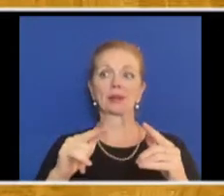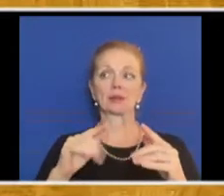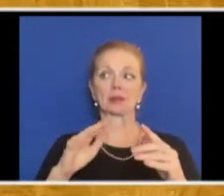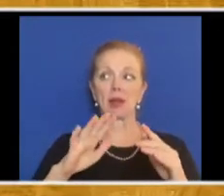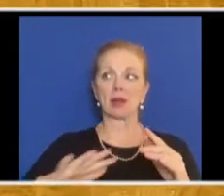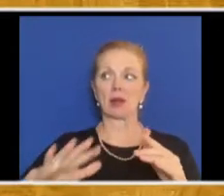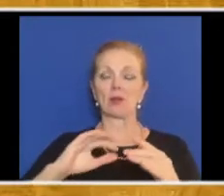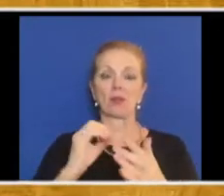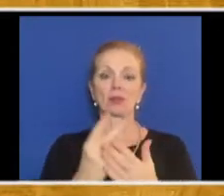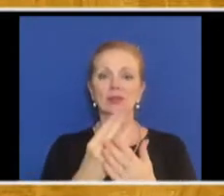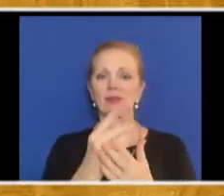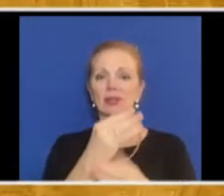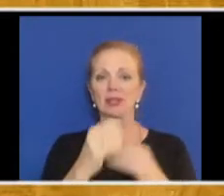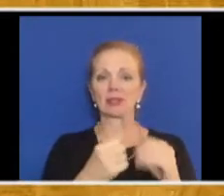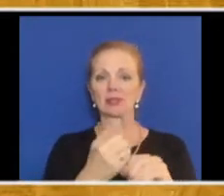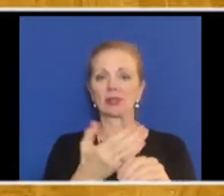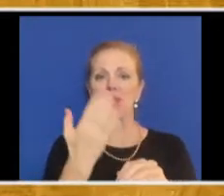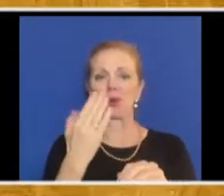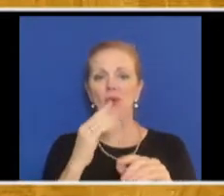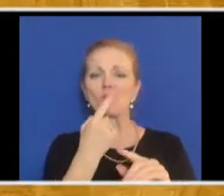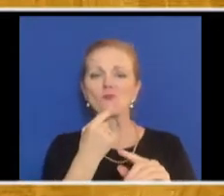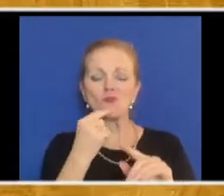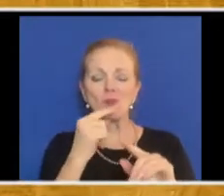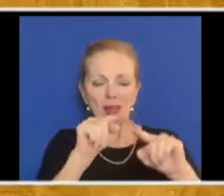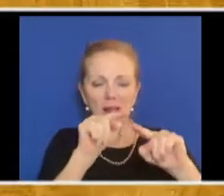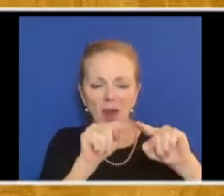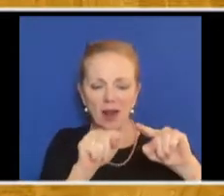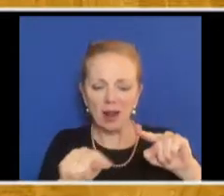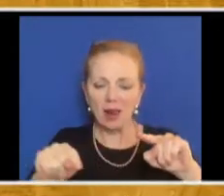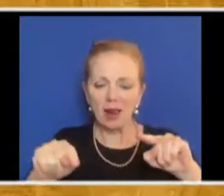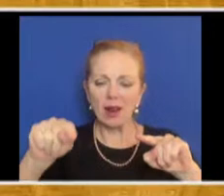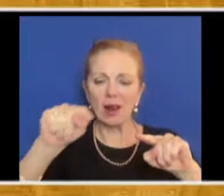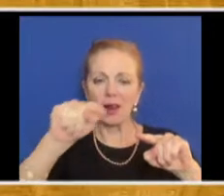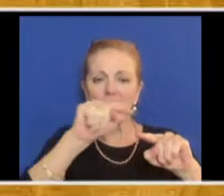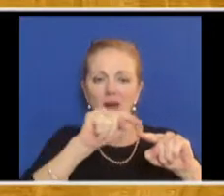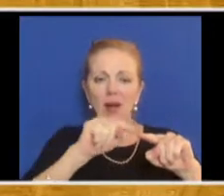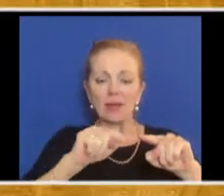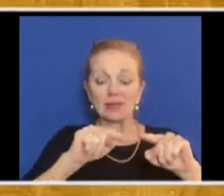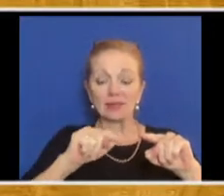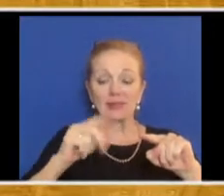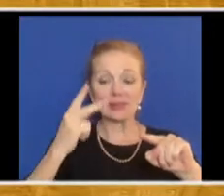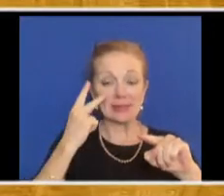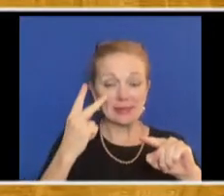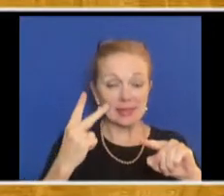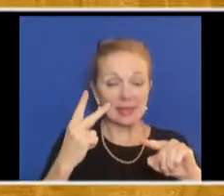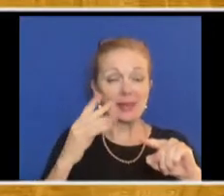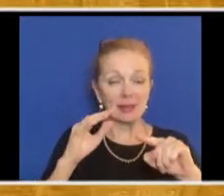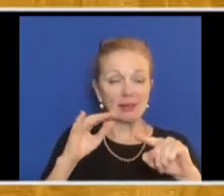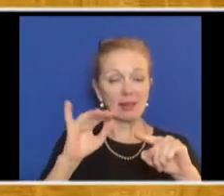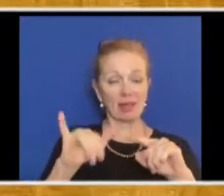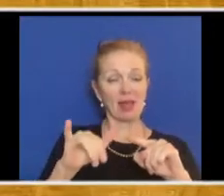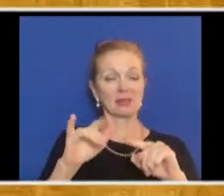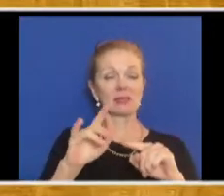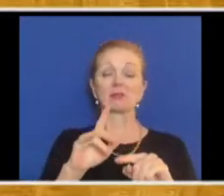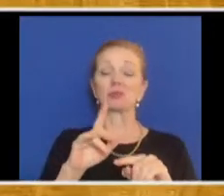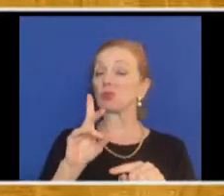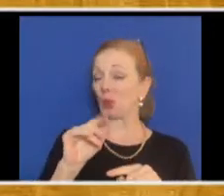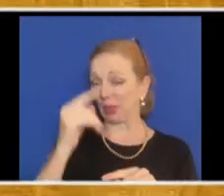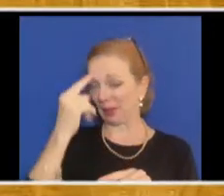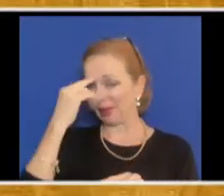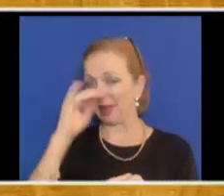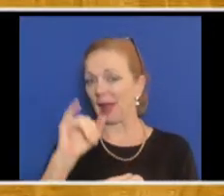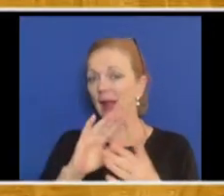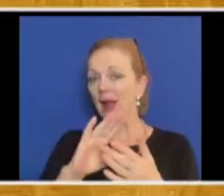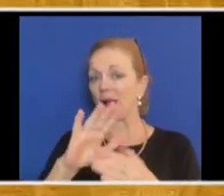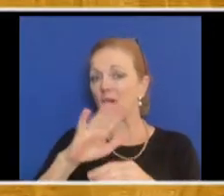you can see that in color really kind of wraps around the site so we do think this is an area that is going to change in the future